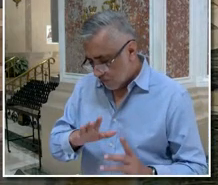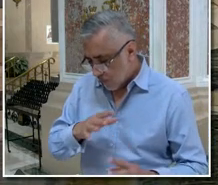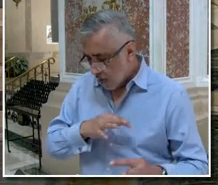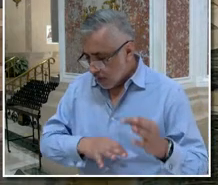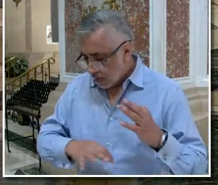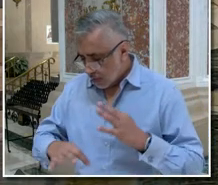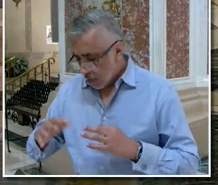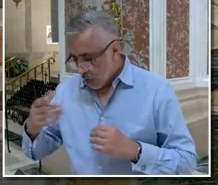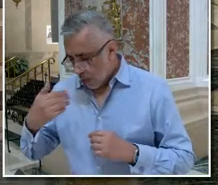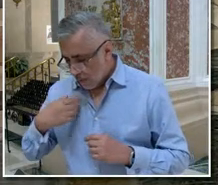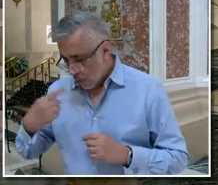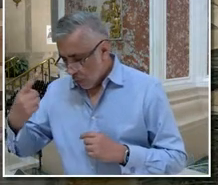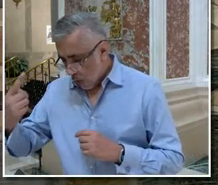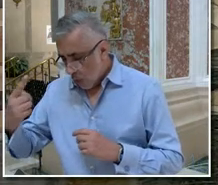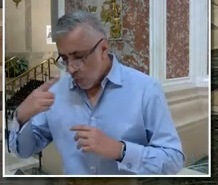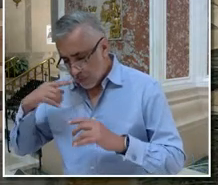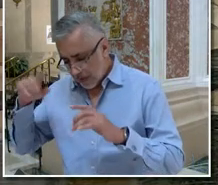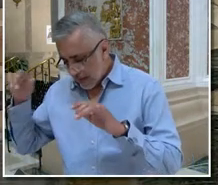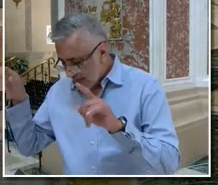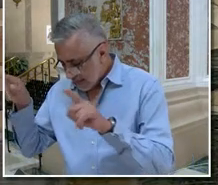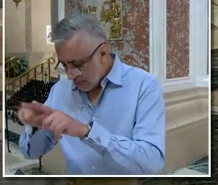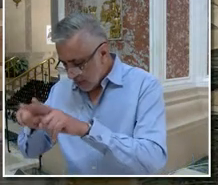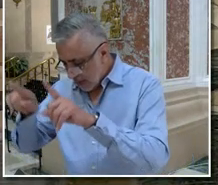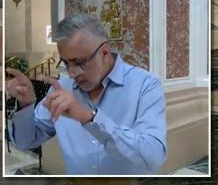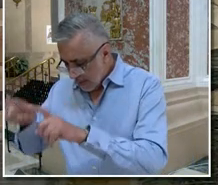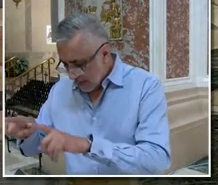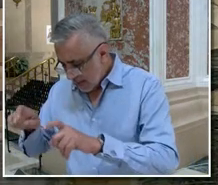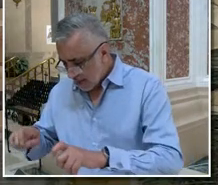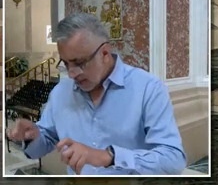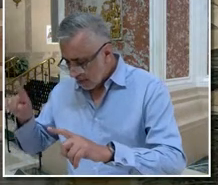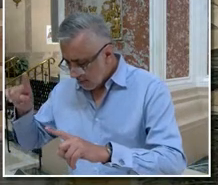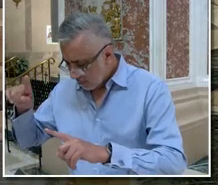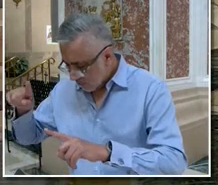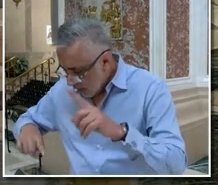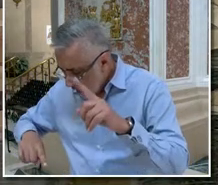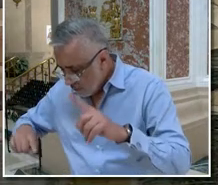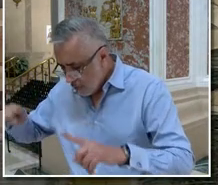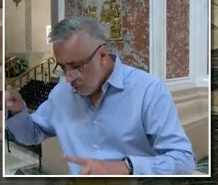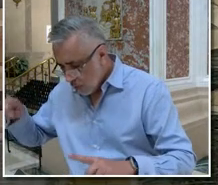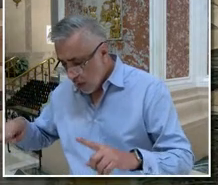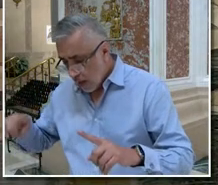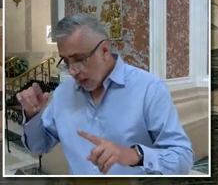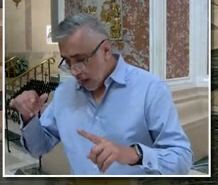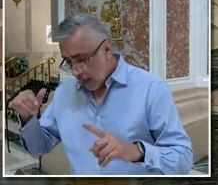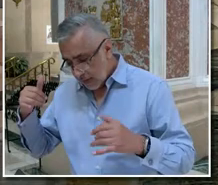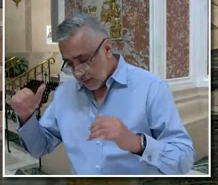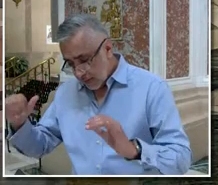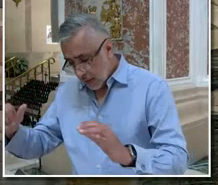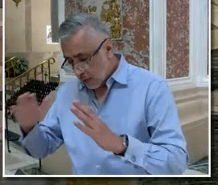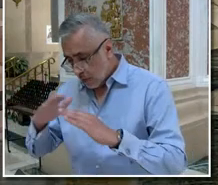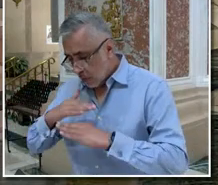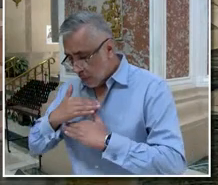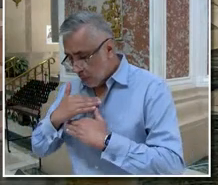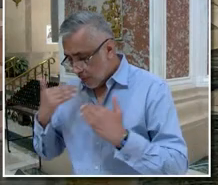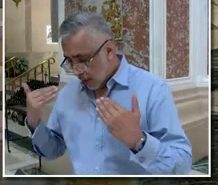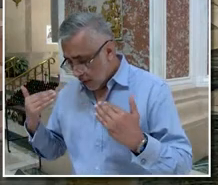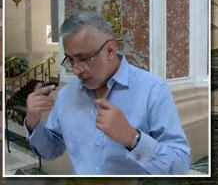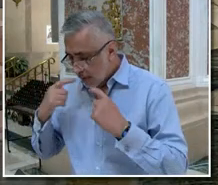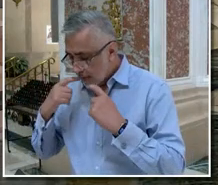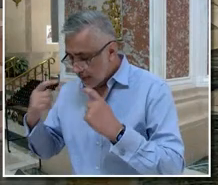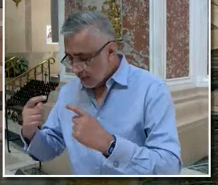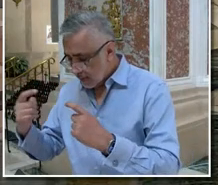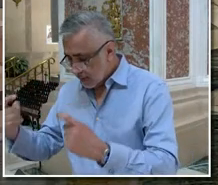has similarly been tested in every way, yet without sin. So let